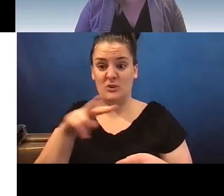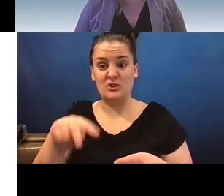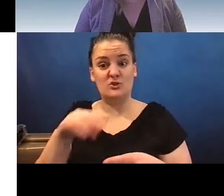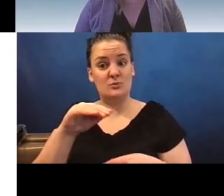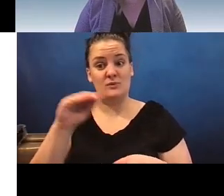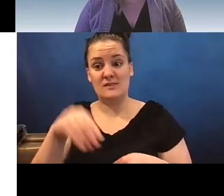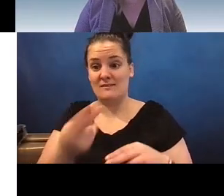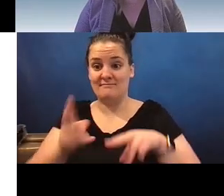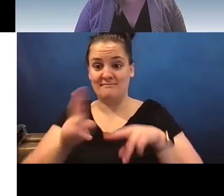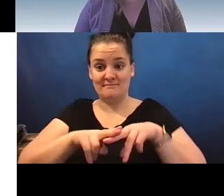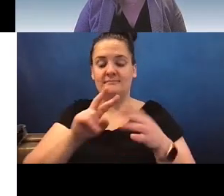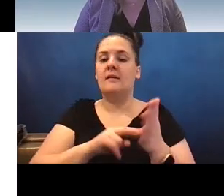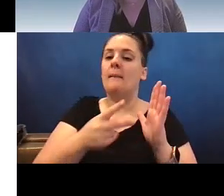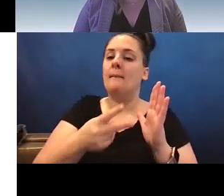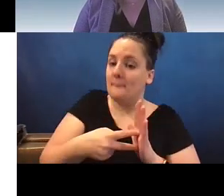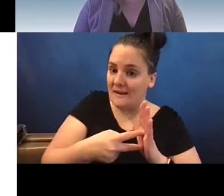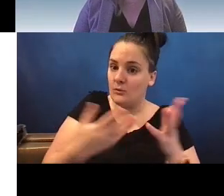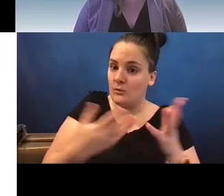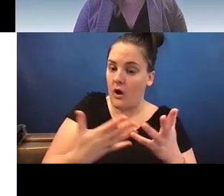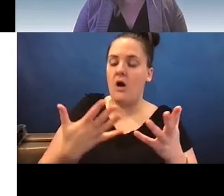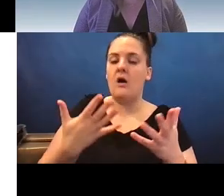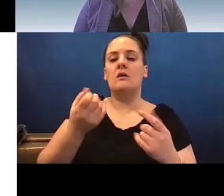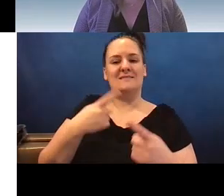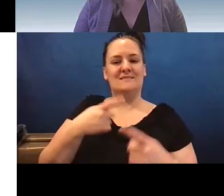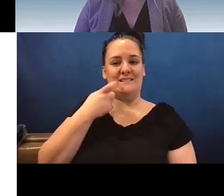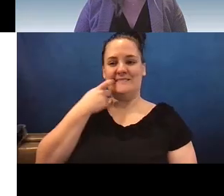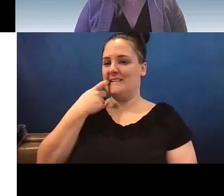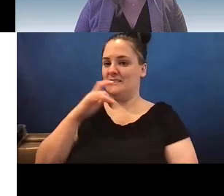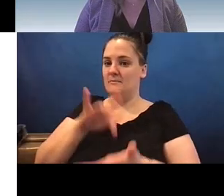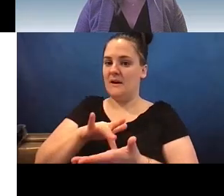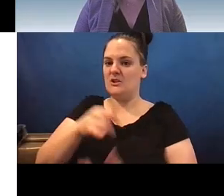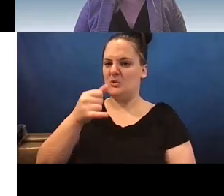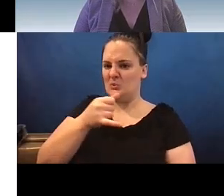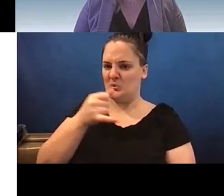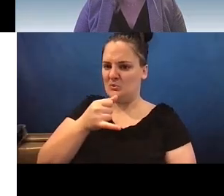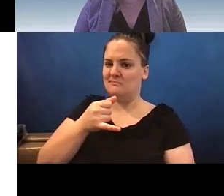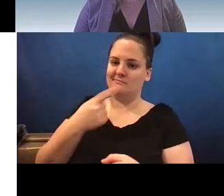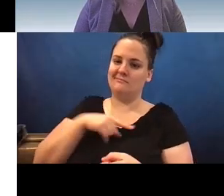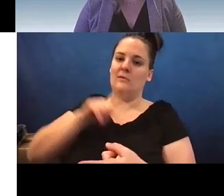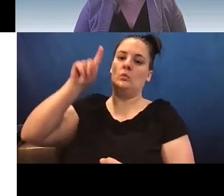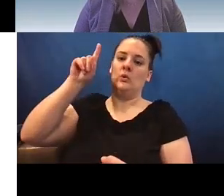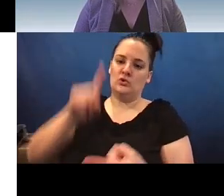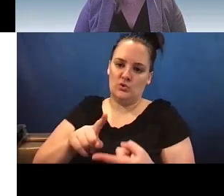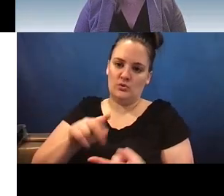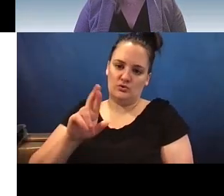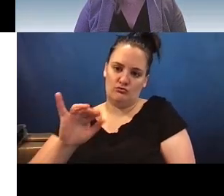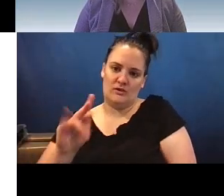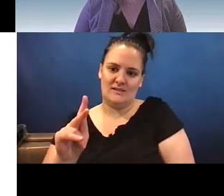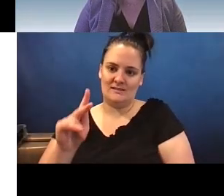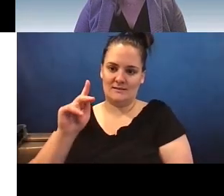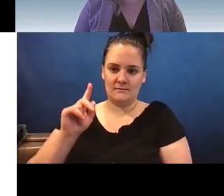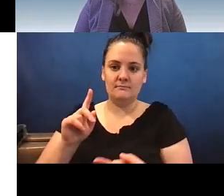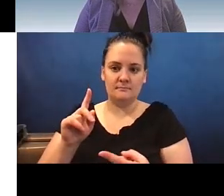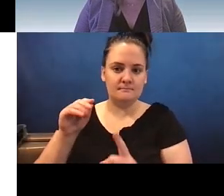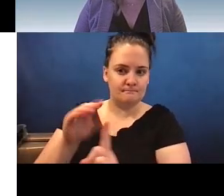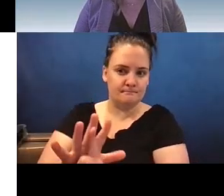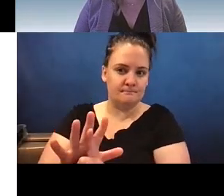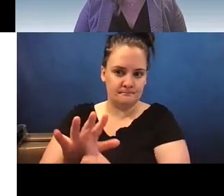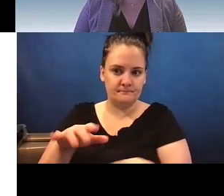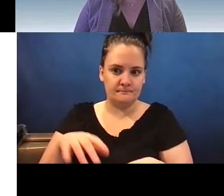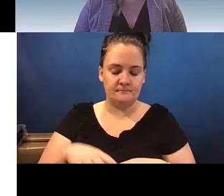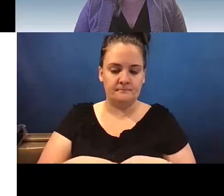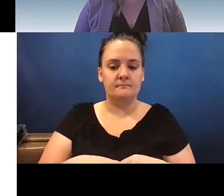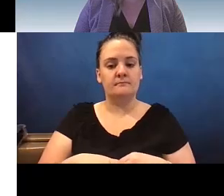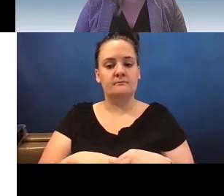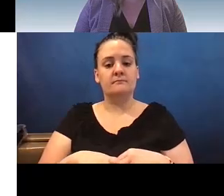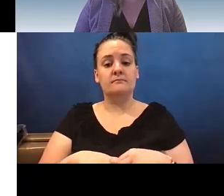to addictive medication in emergency department settings versus being prescribed in a controlled setting,